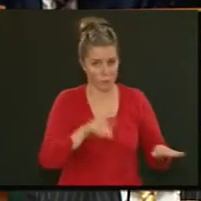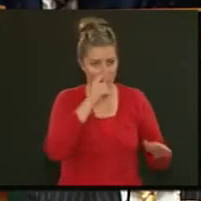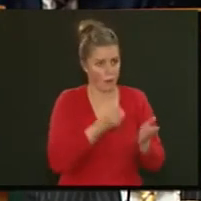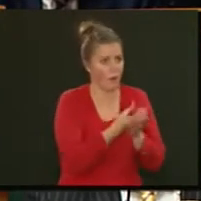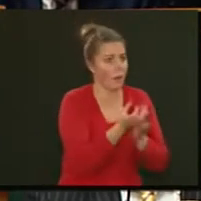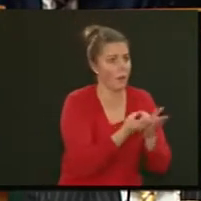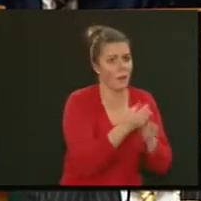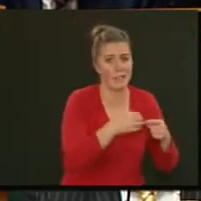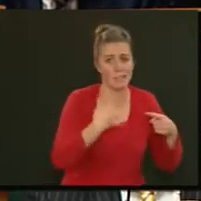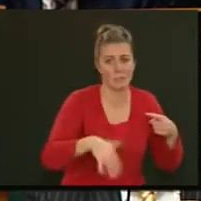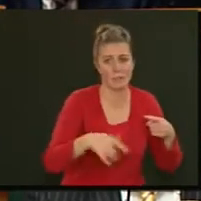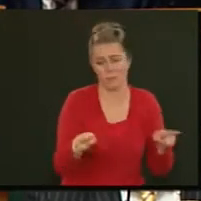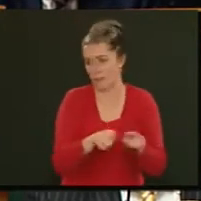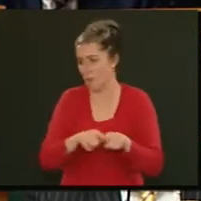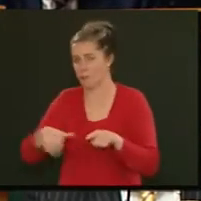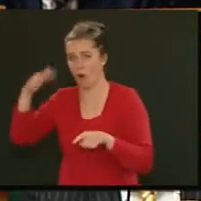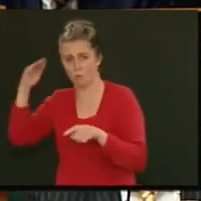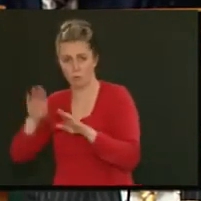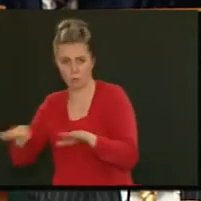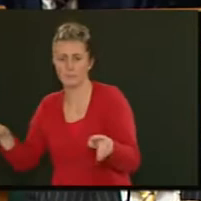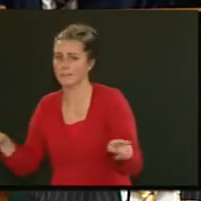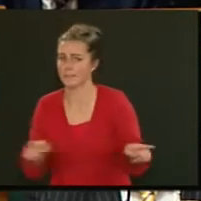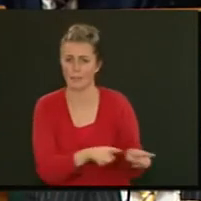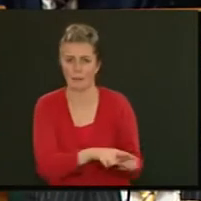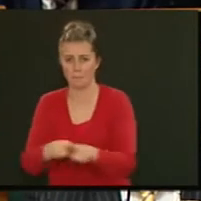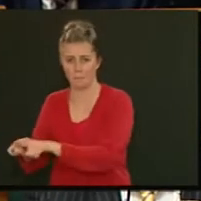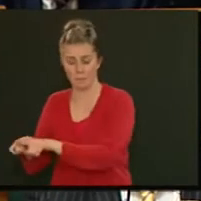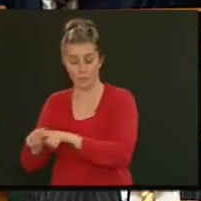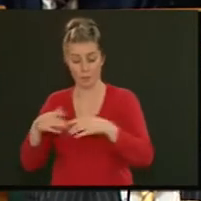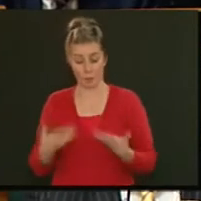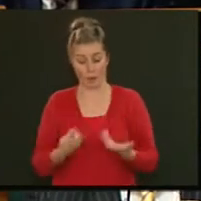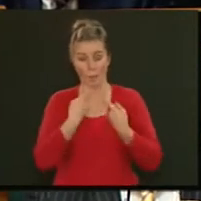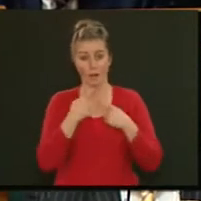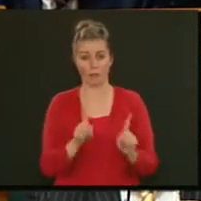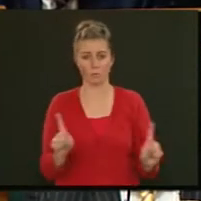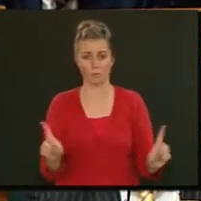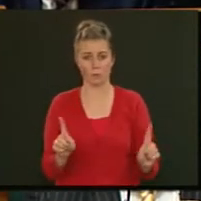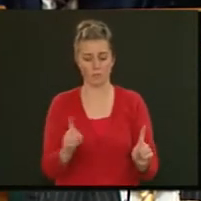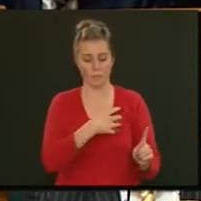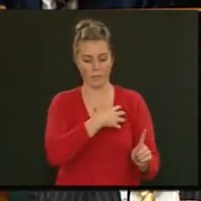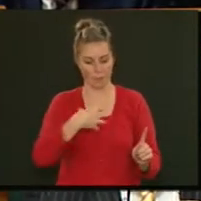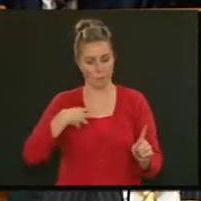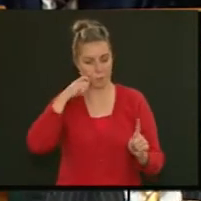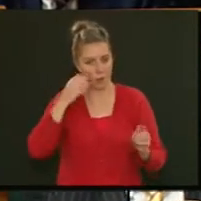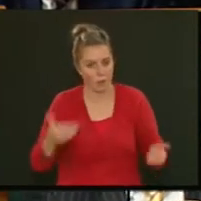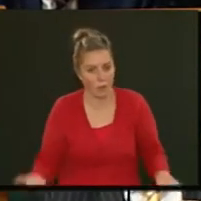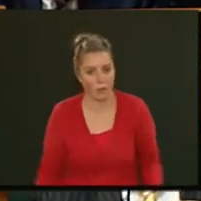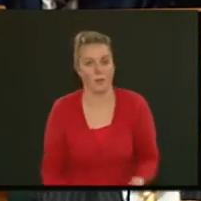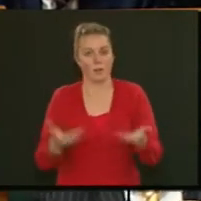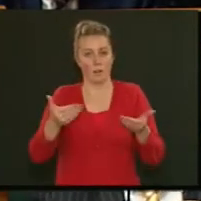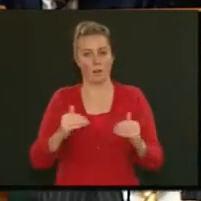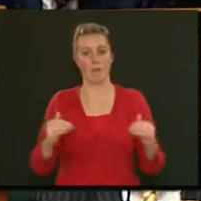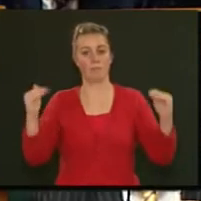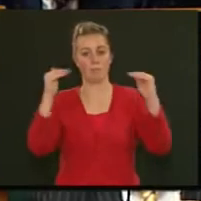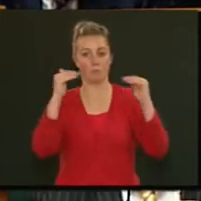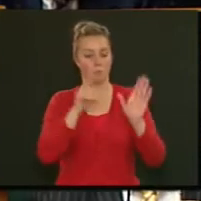expensive as bringing up older children. I'm therefore announcing today that the government will lift family tax credit rates for